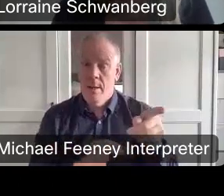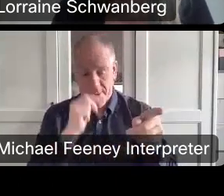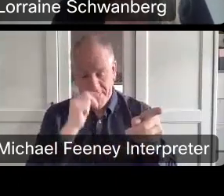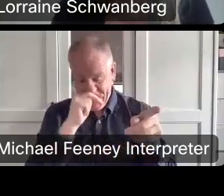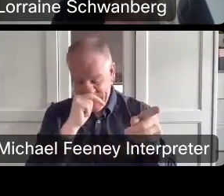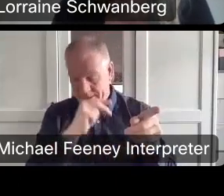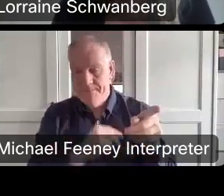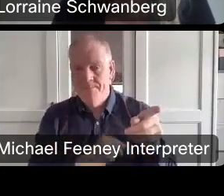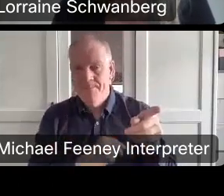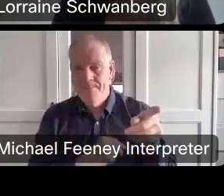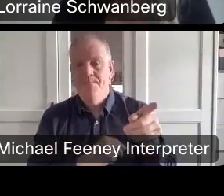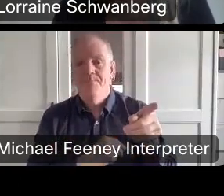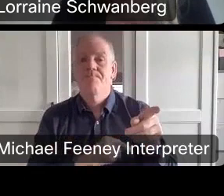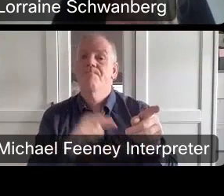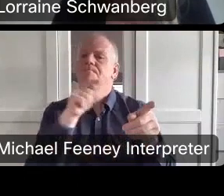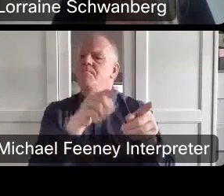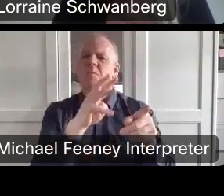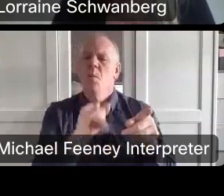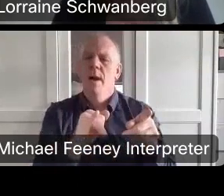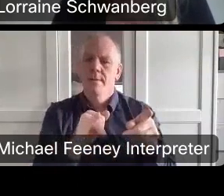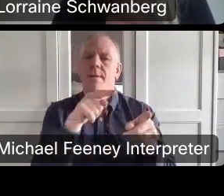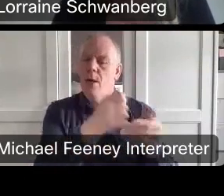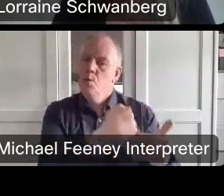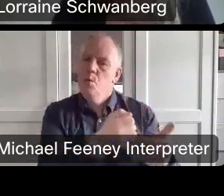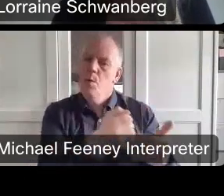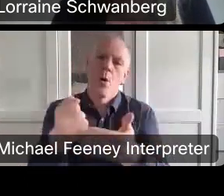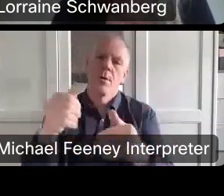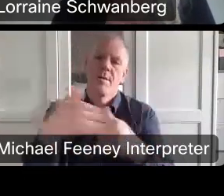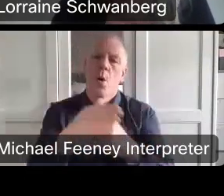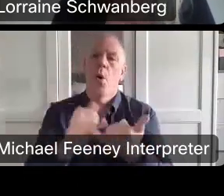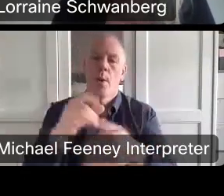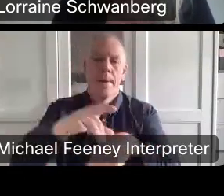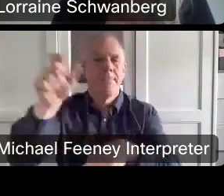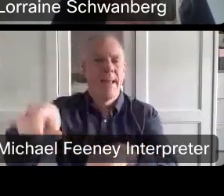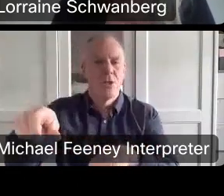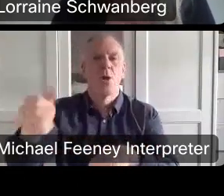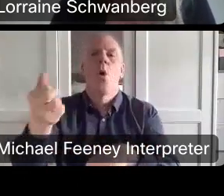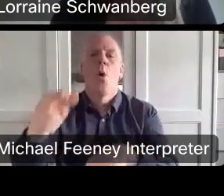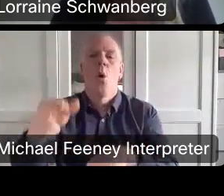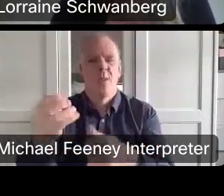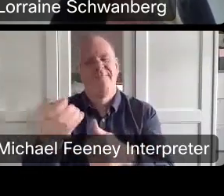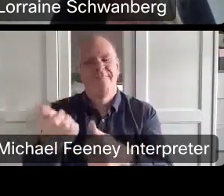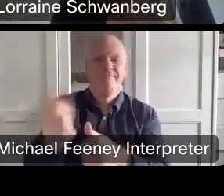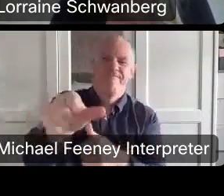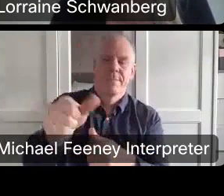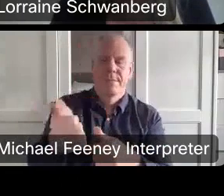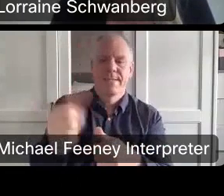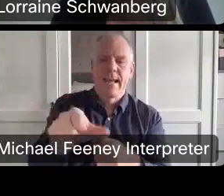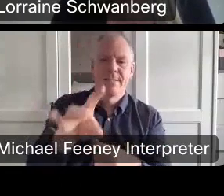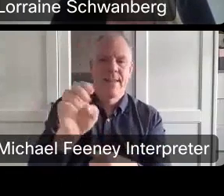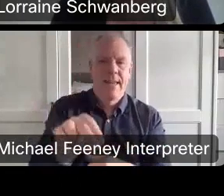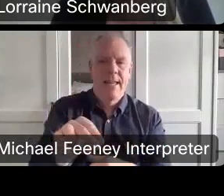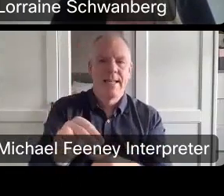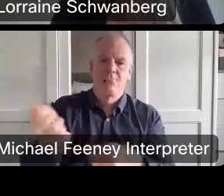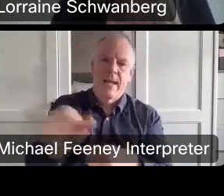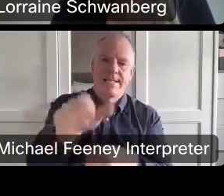provider. And they are there to be the support person for the patient or the relevant person. and they